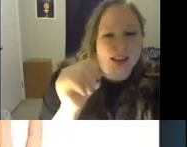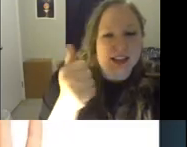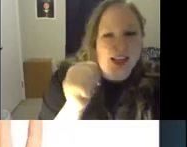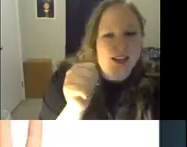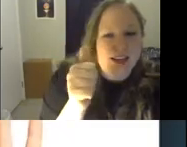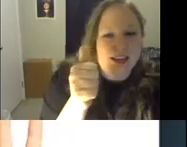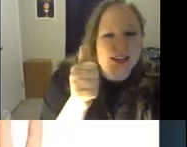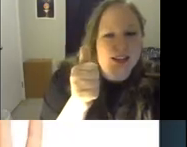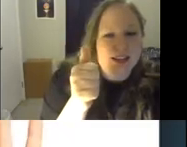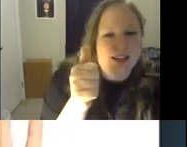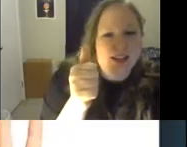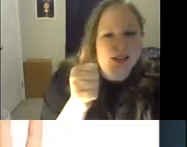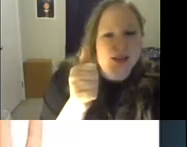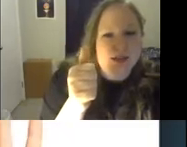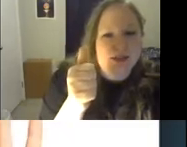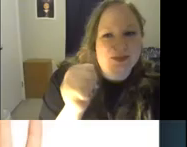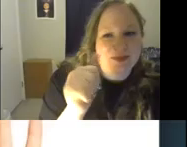7, 8, 9, and 10.